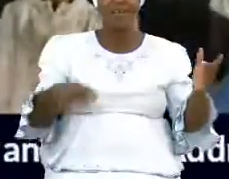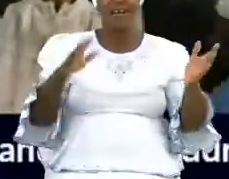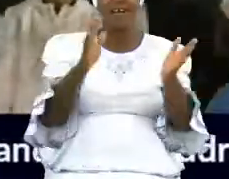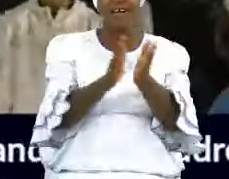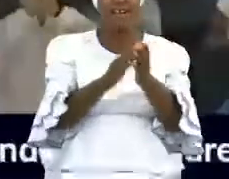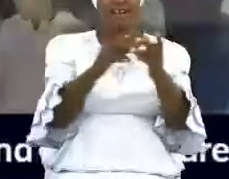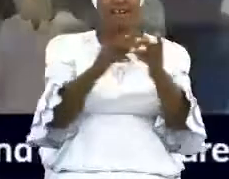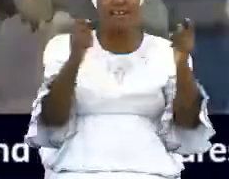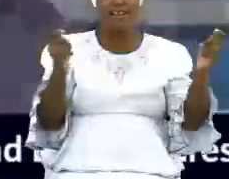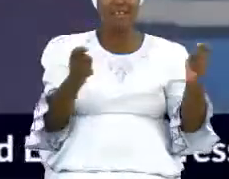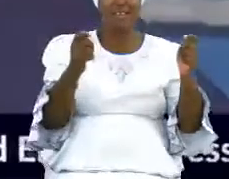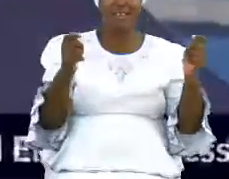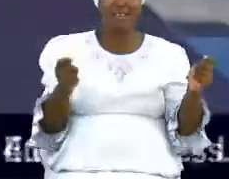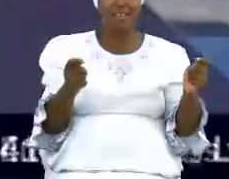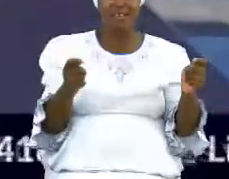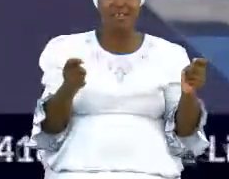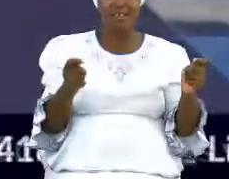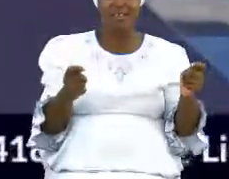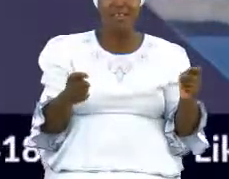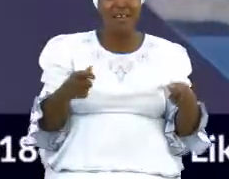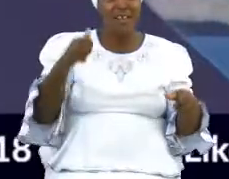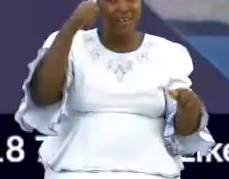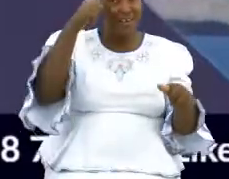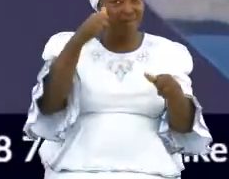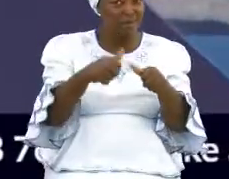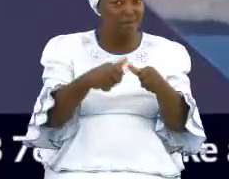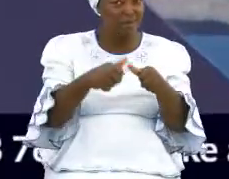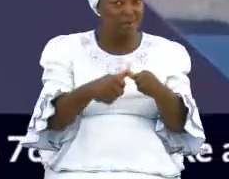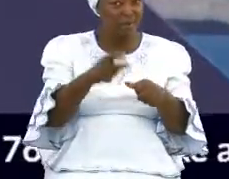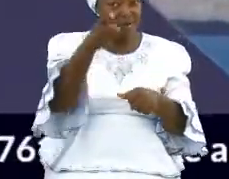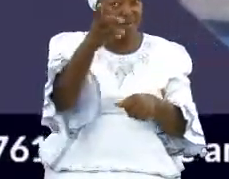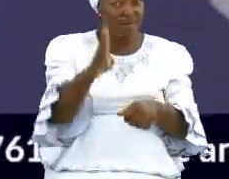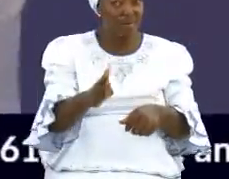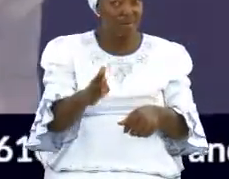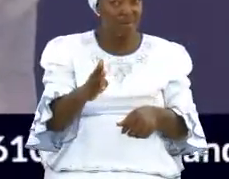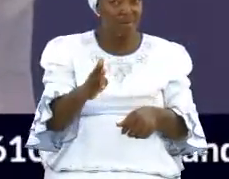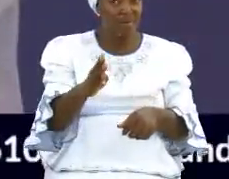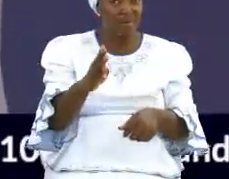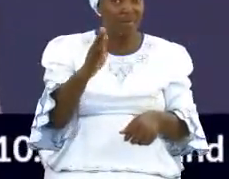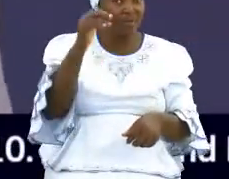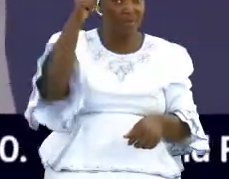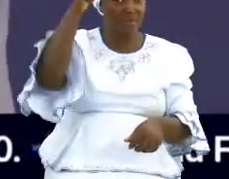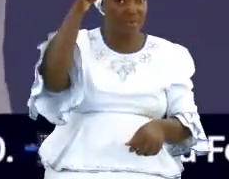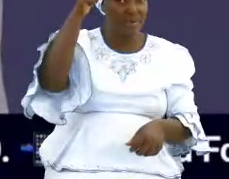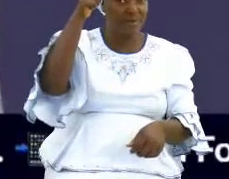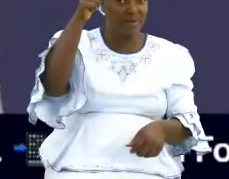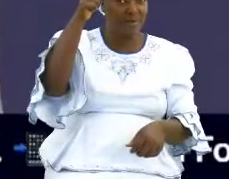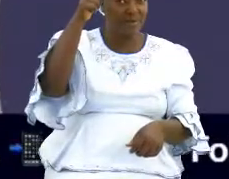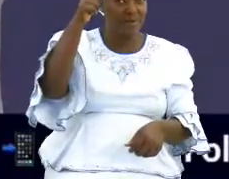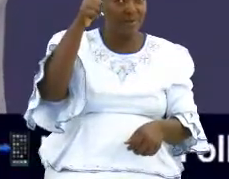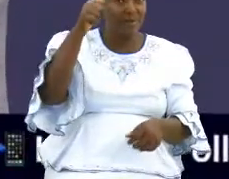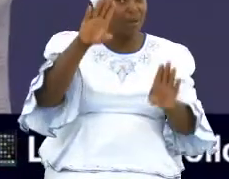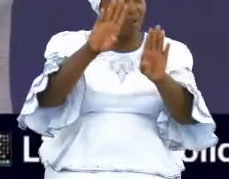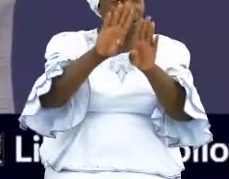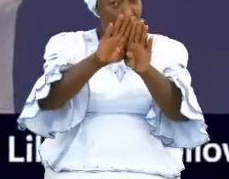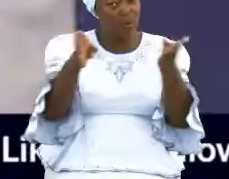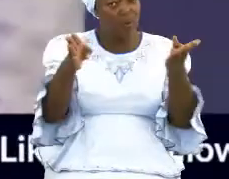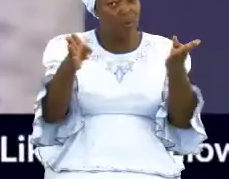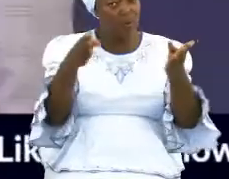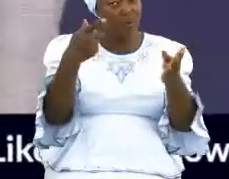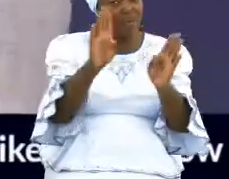Remember, God Himself opened the door of